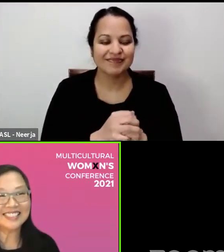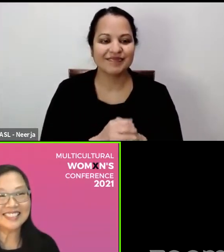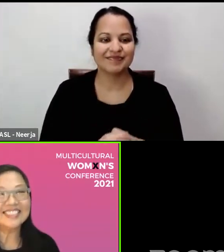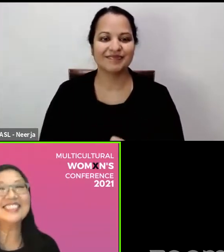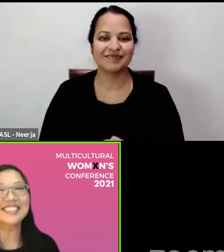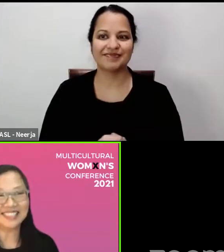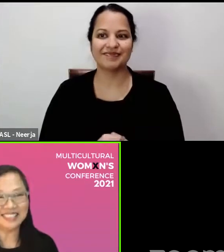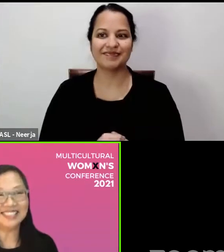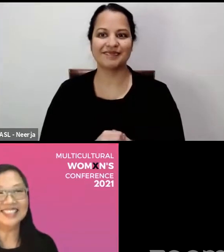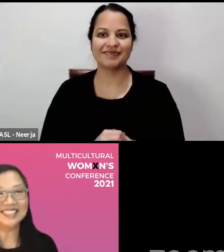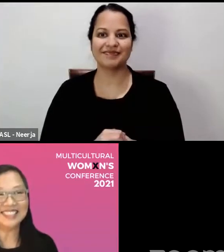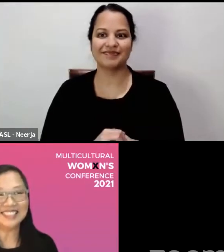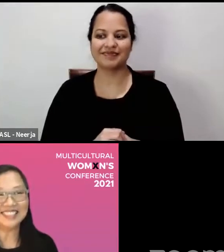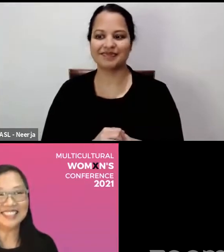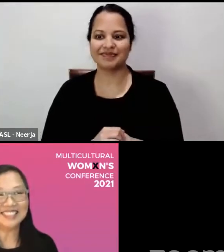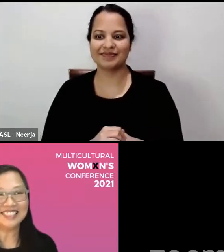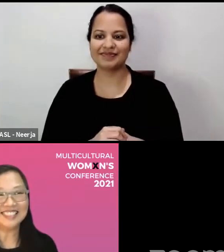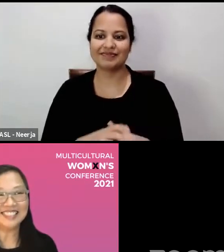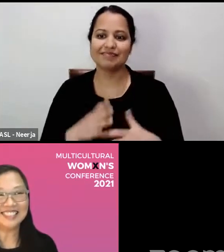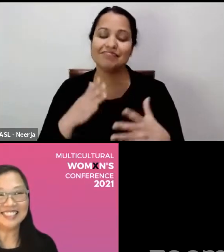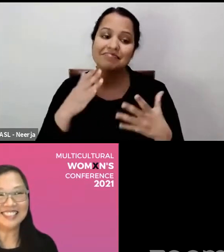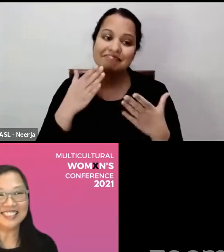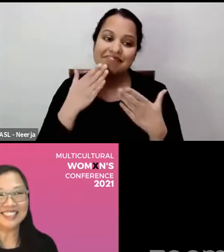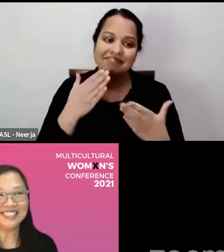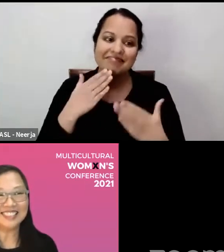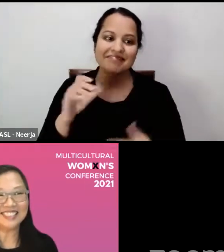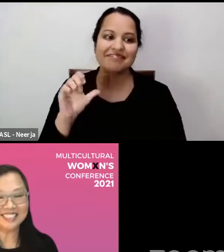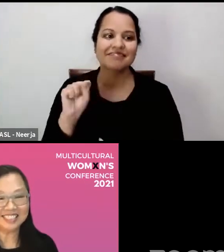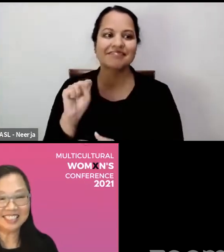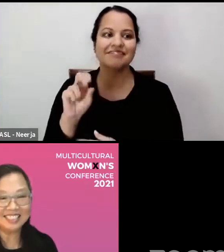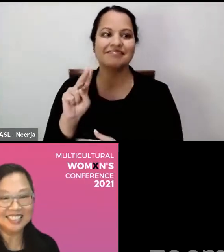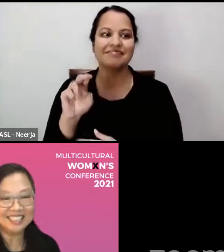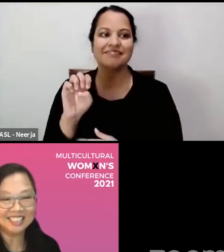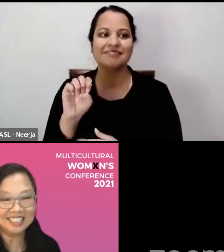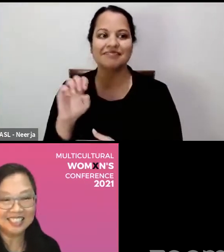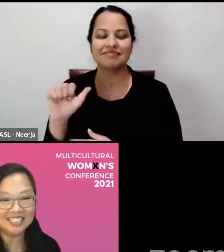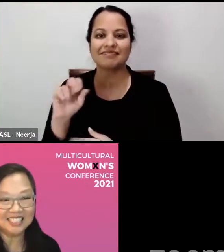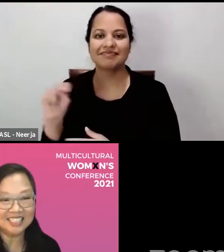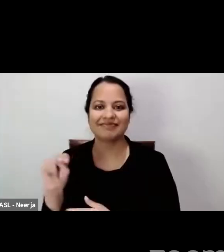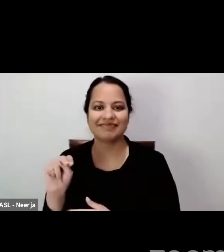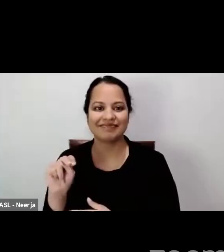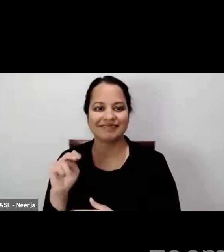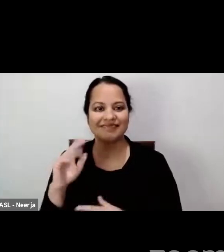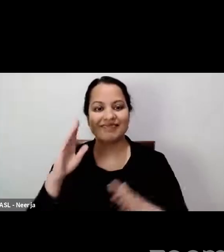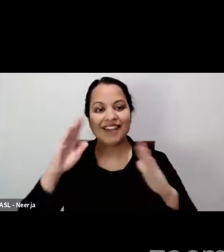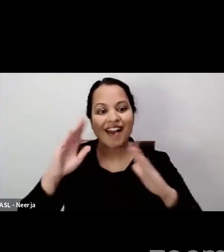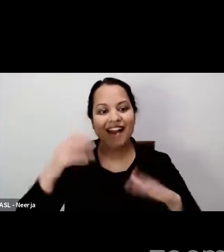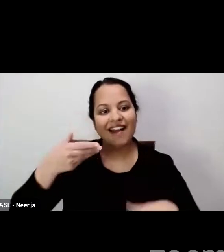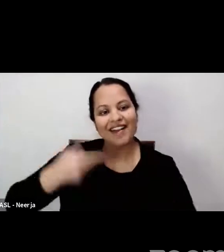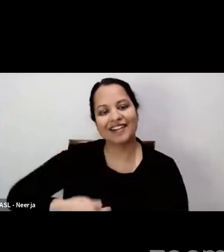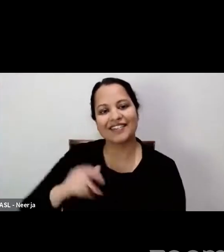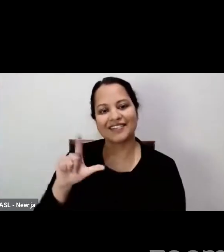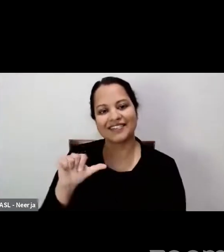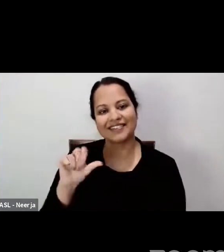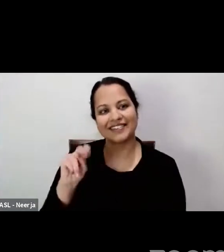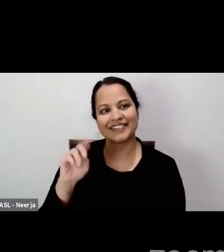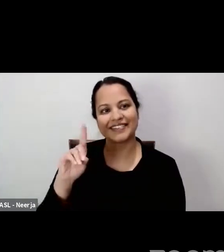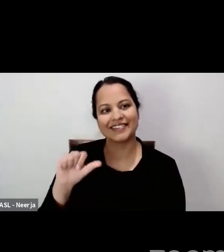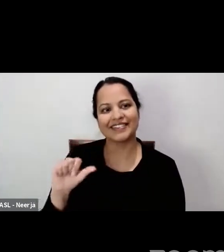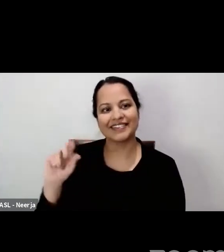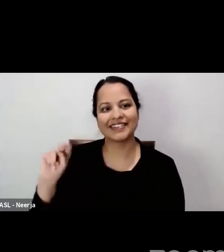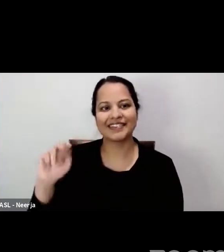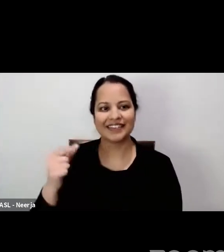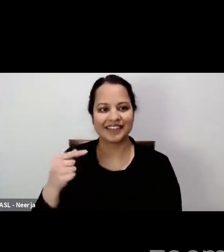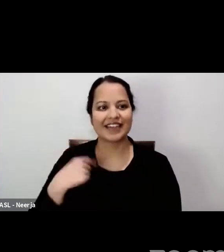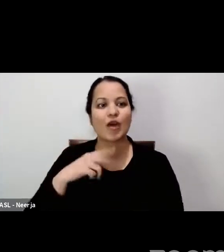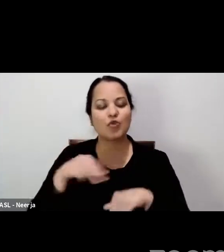Great. Thank you, Sue-Ann. Greetings. My name is Linda Ng, National President of